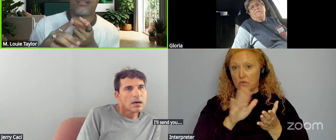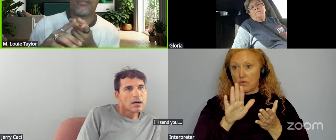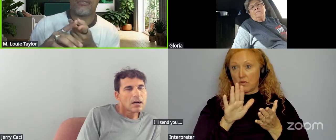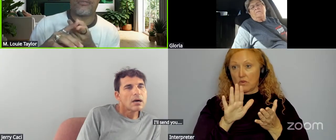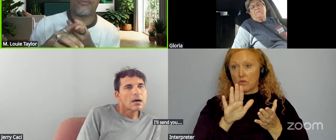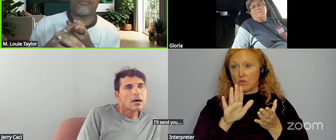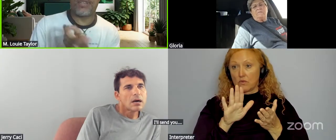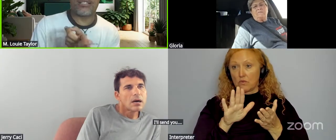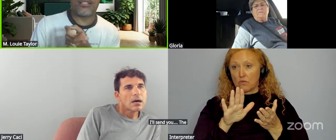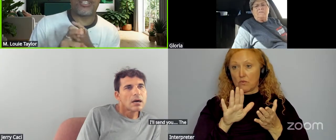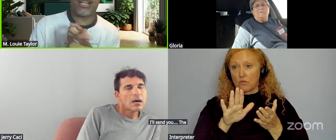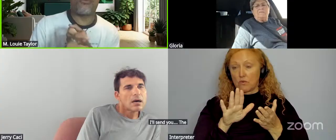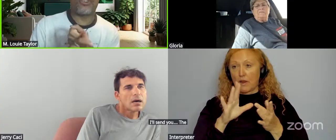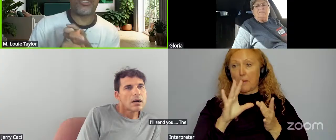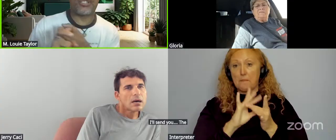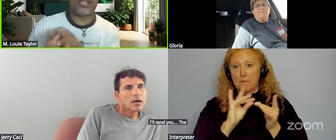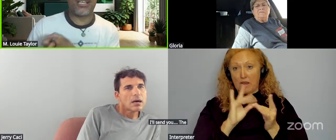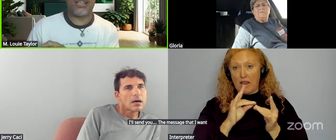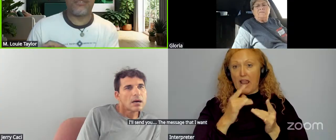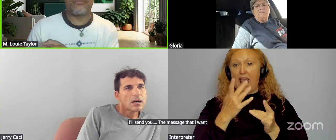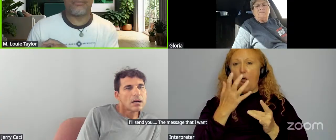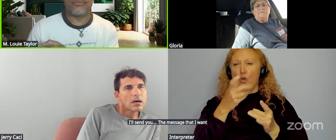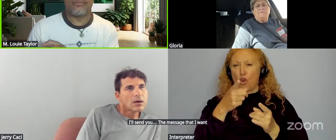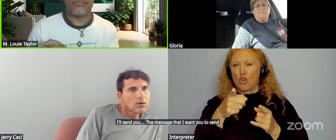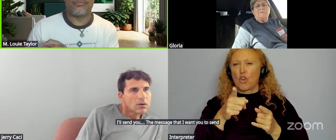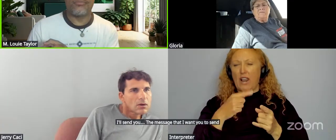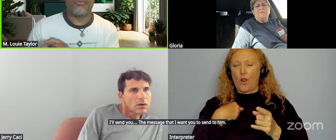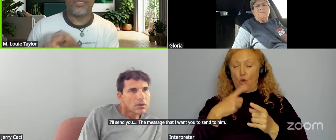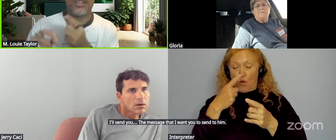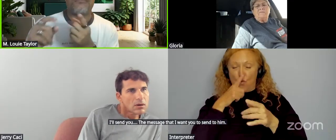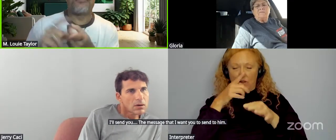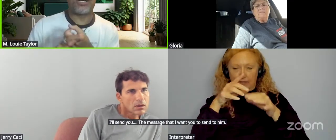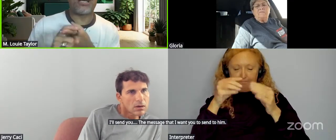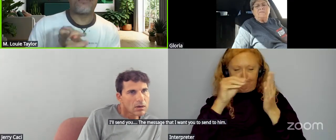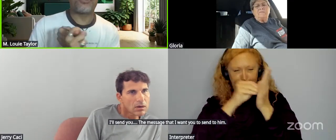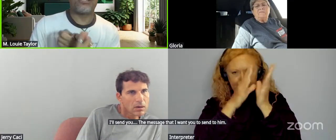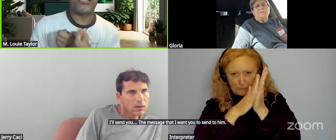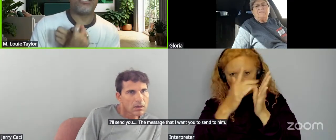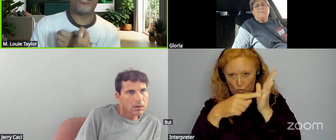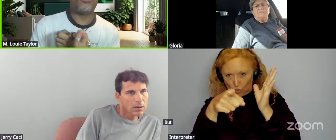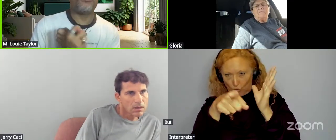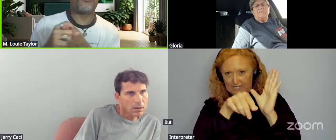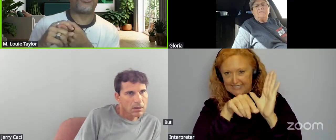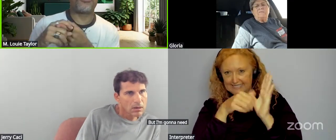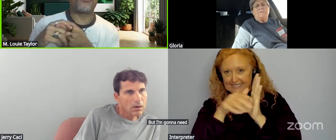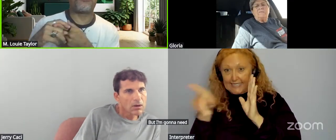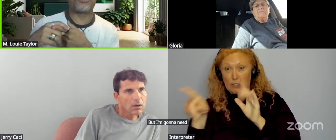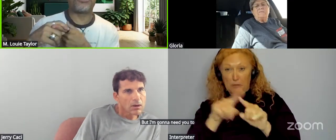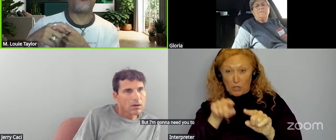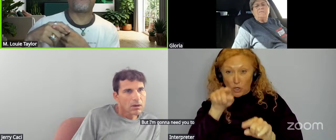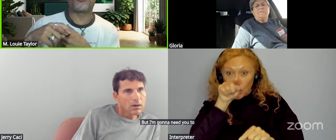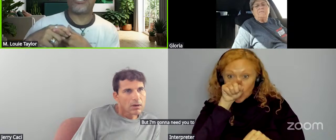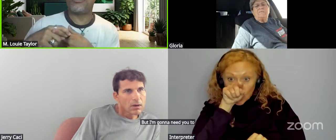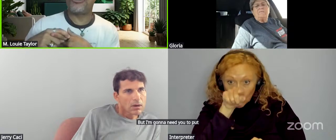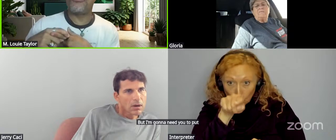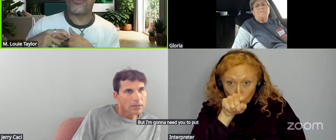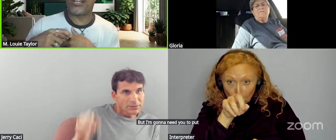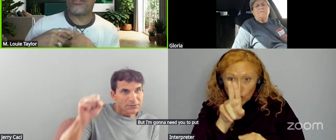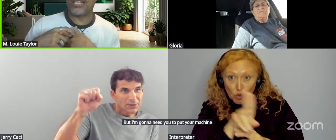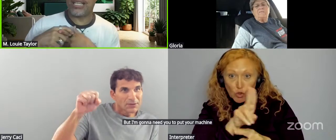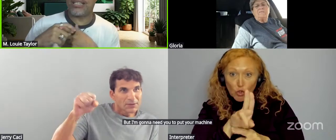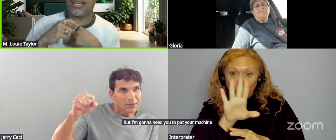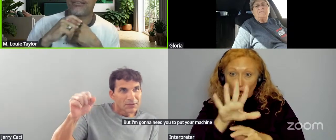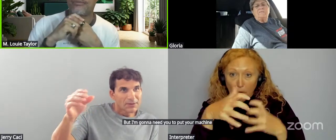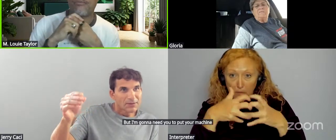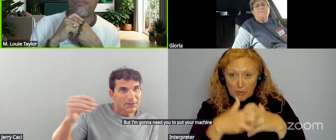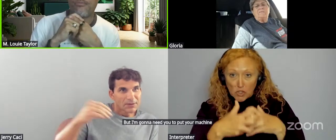the message that I want you to send to him, but I'm going to need you to put your machine 2.0